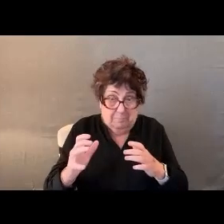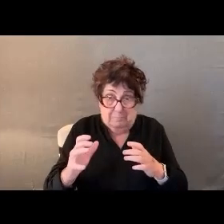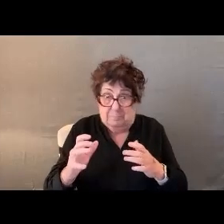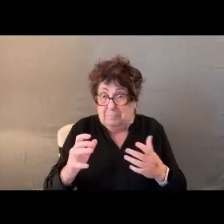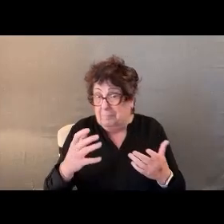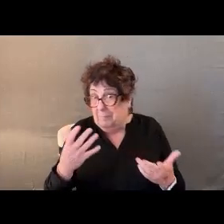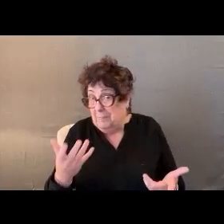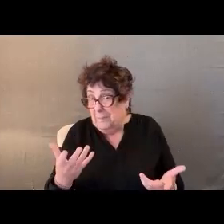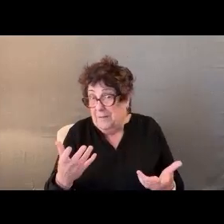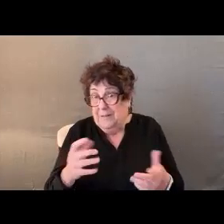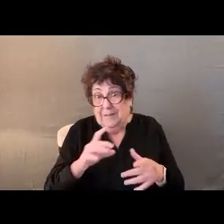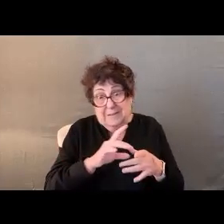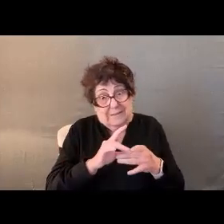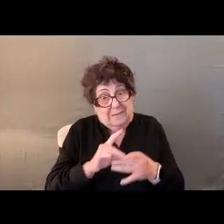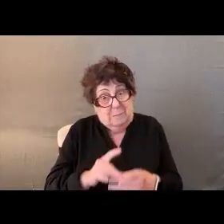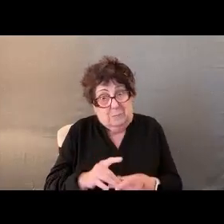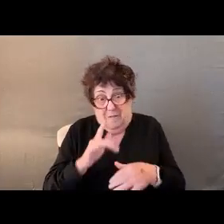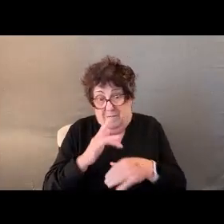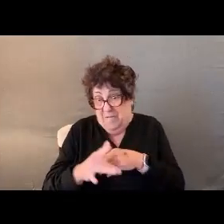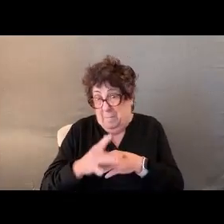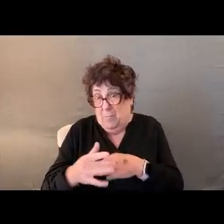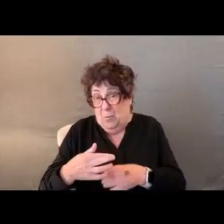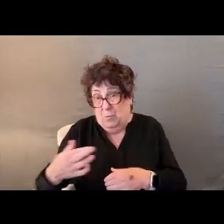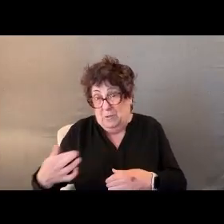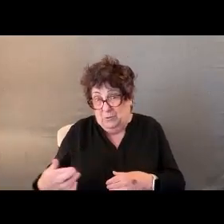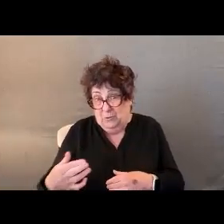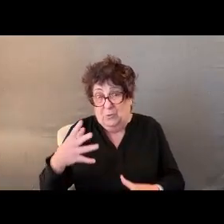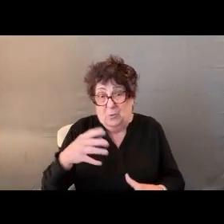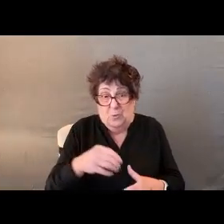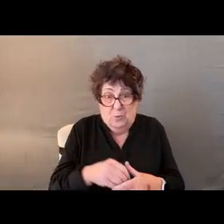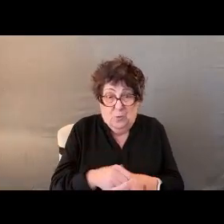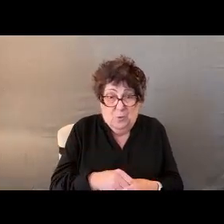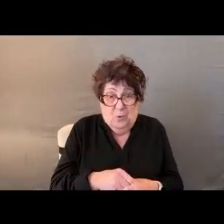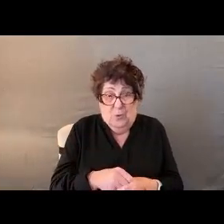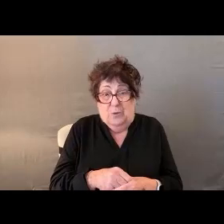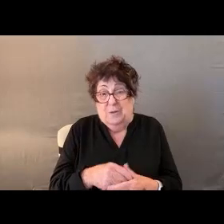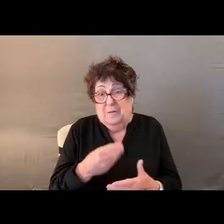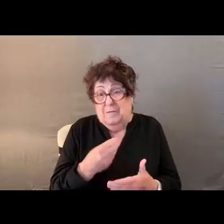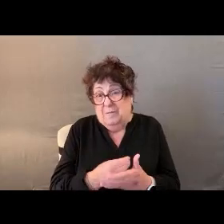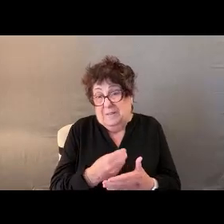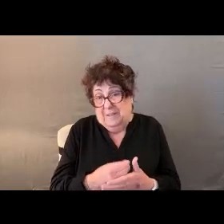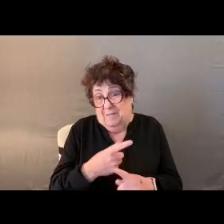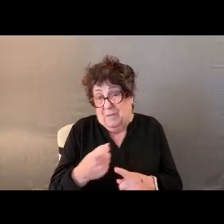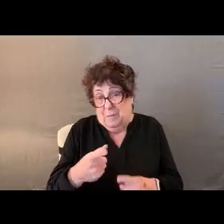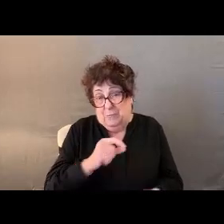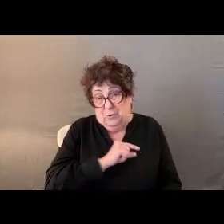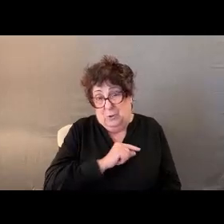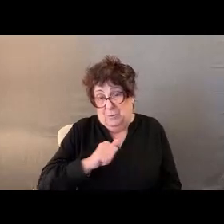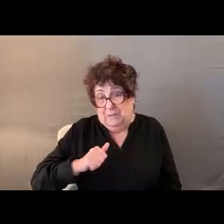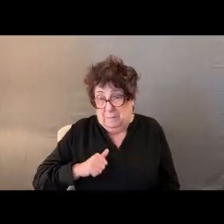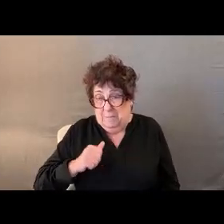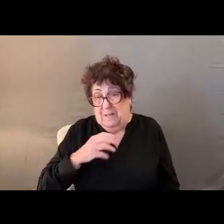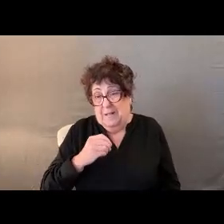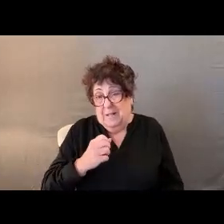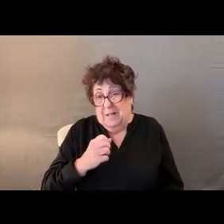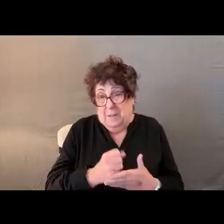General Assembly and approval by the governor. And that's not intended as an excuse for the things that we don't do, but it is intended to say that there will be things in the plan that